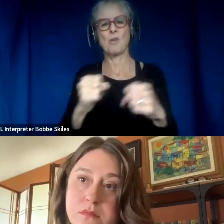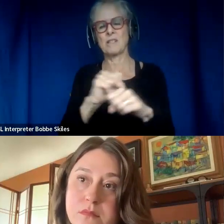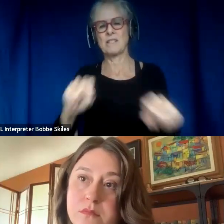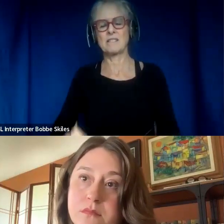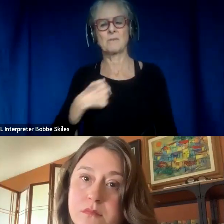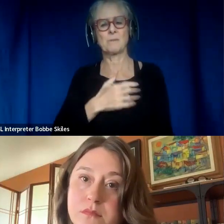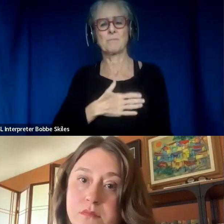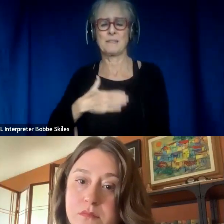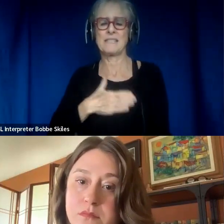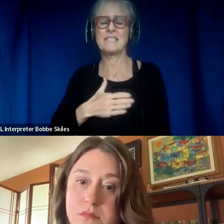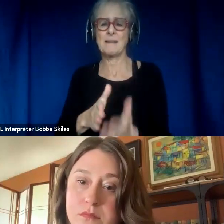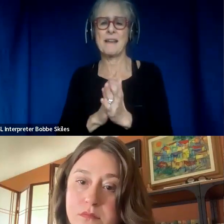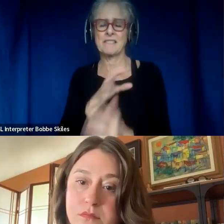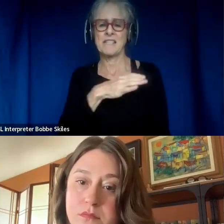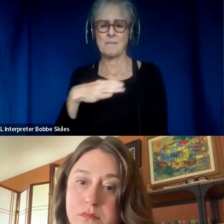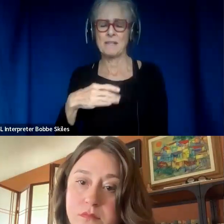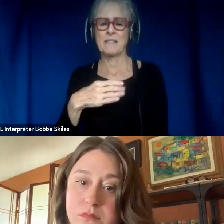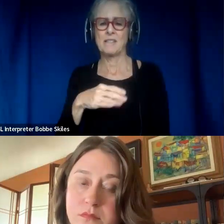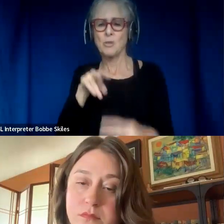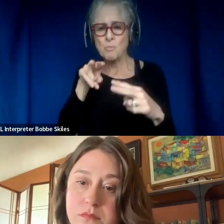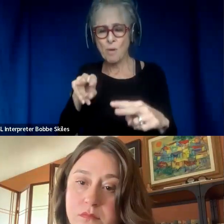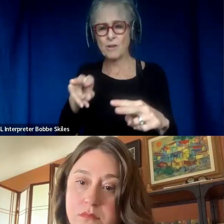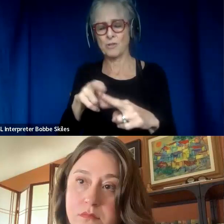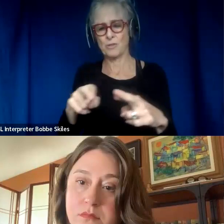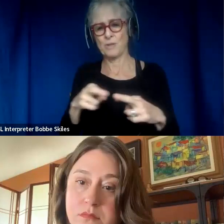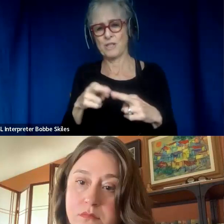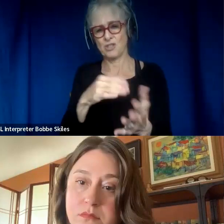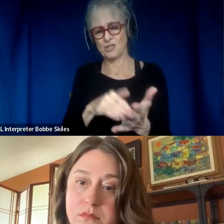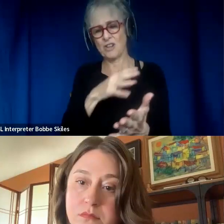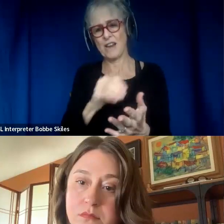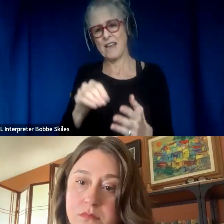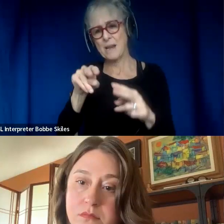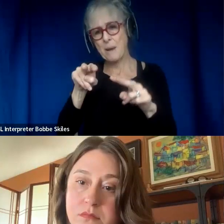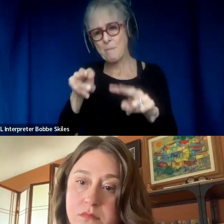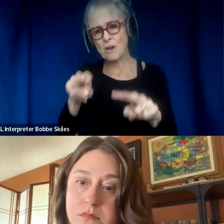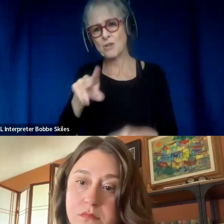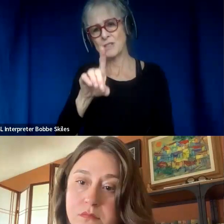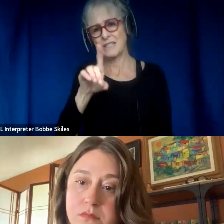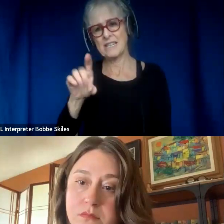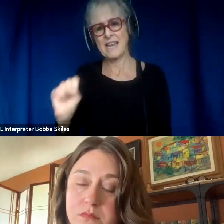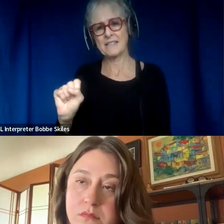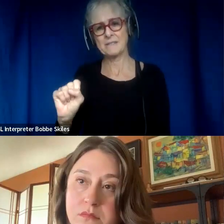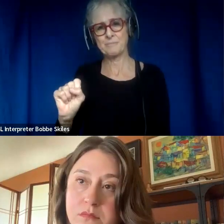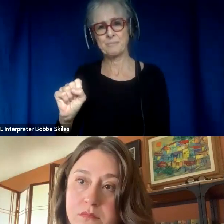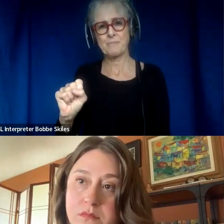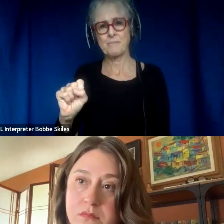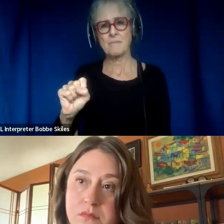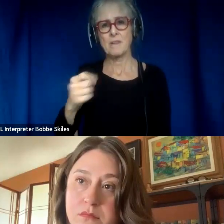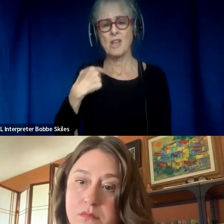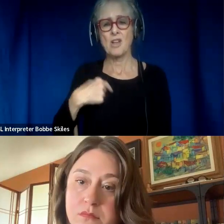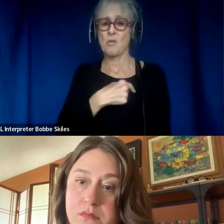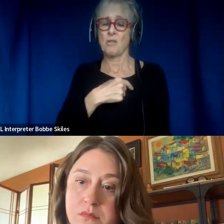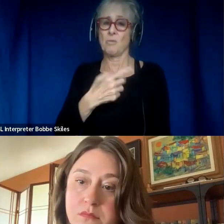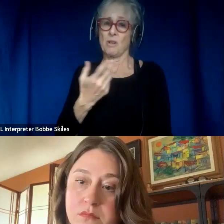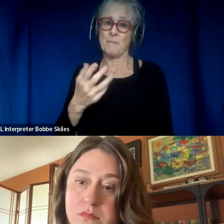committee to monitor regional center and to monitor DDS, because as us taxpayer